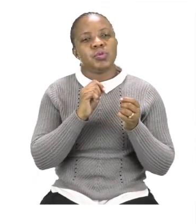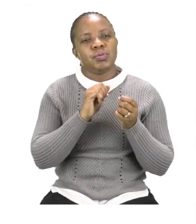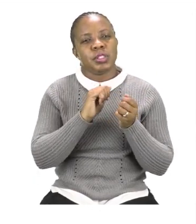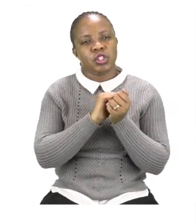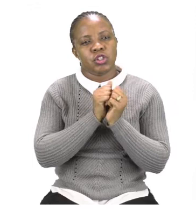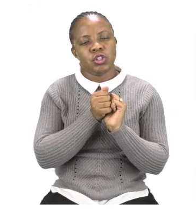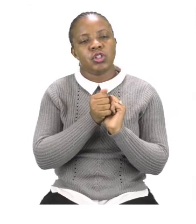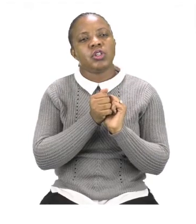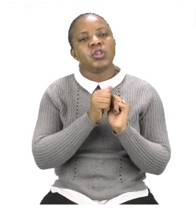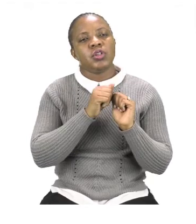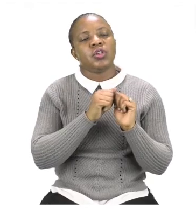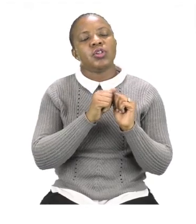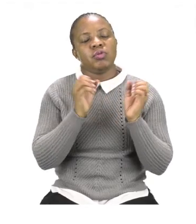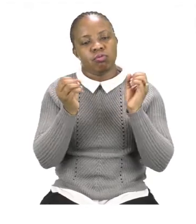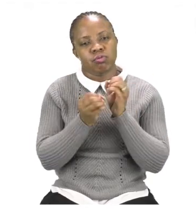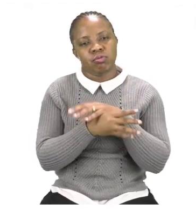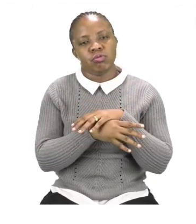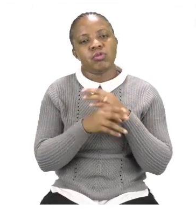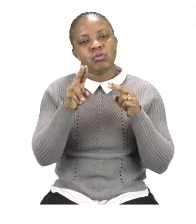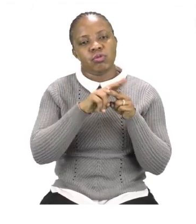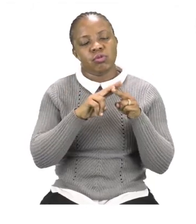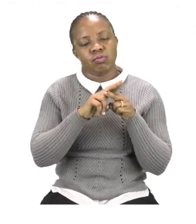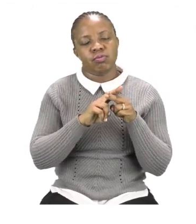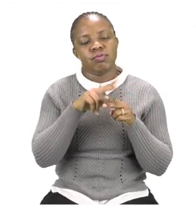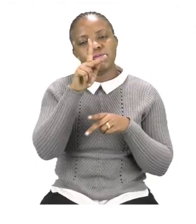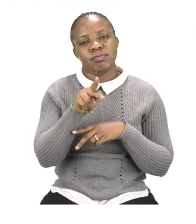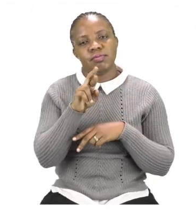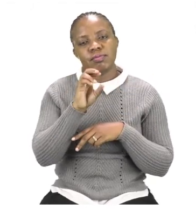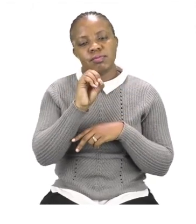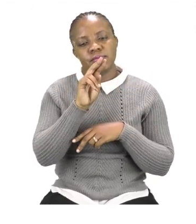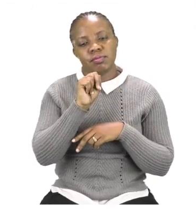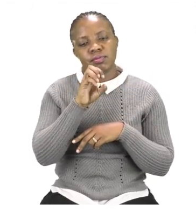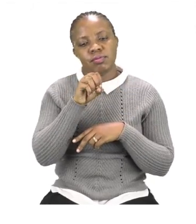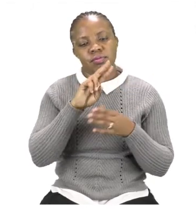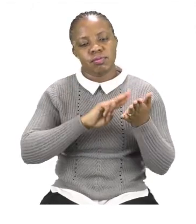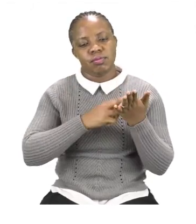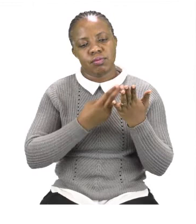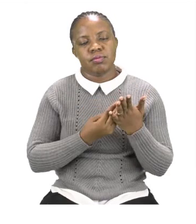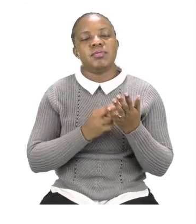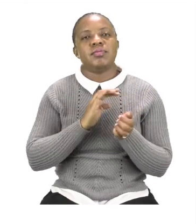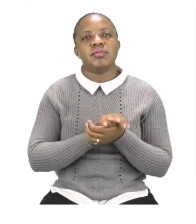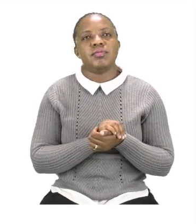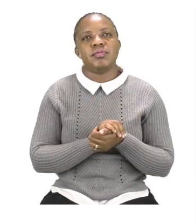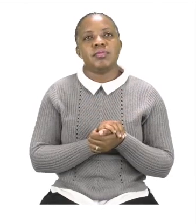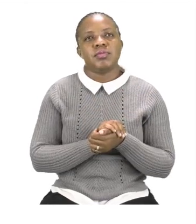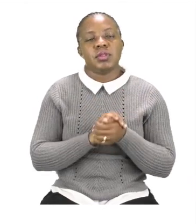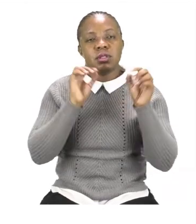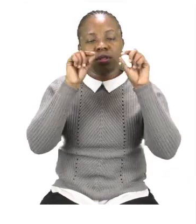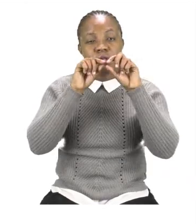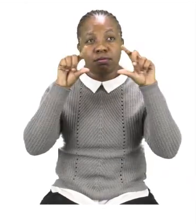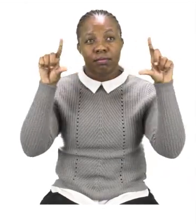noun. So you need to check with all the words on the top in the box and write